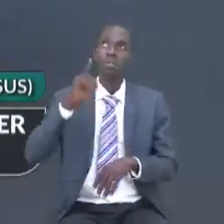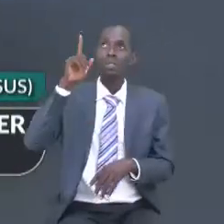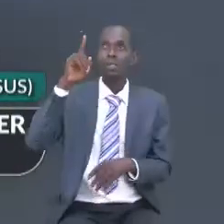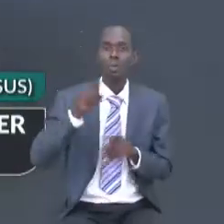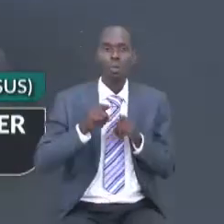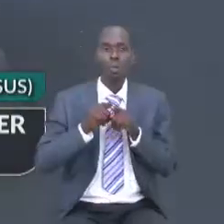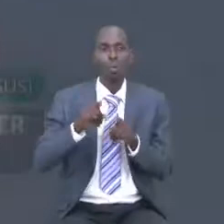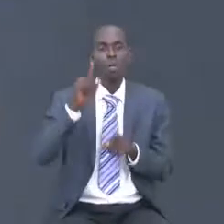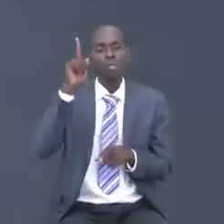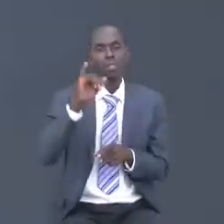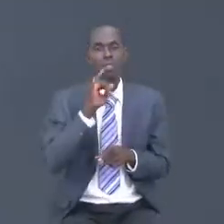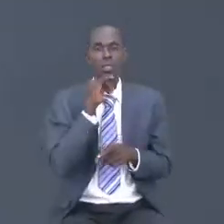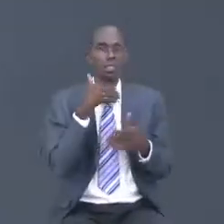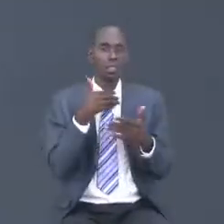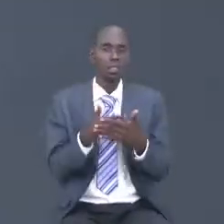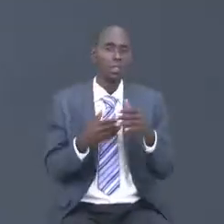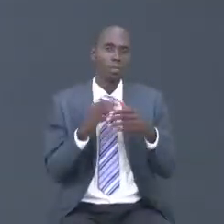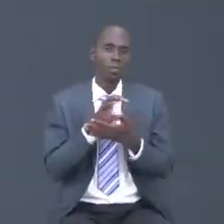he's near.